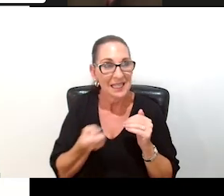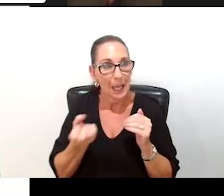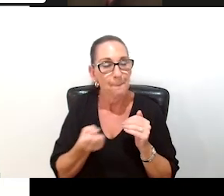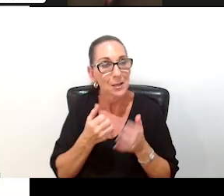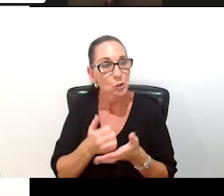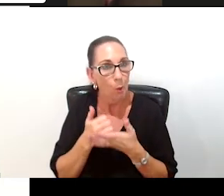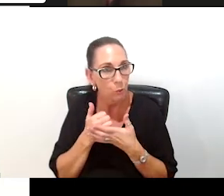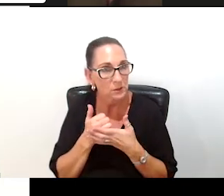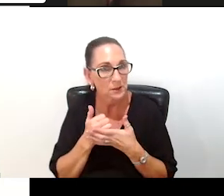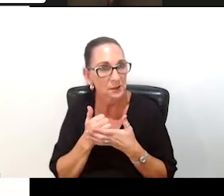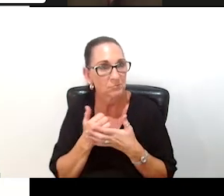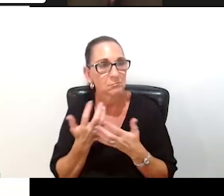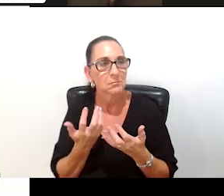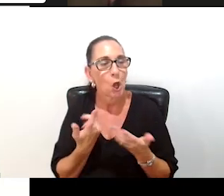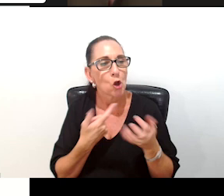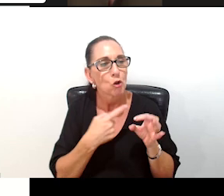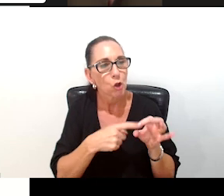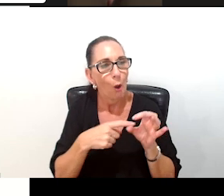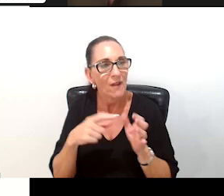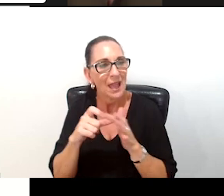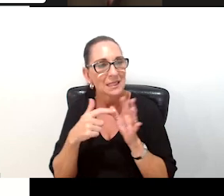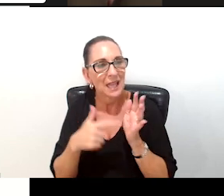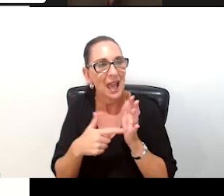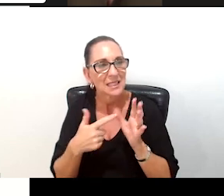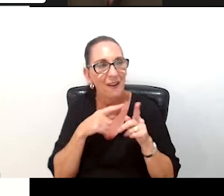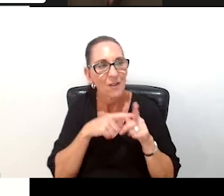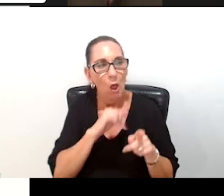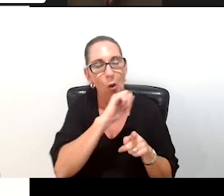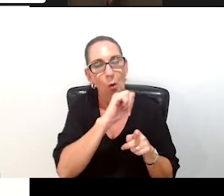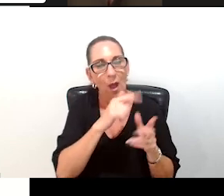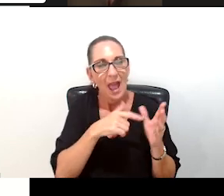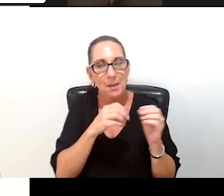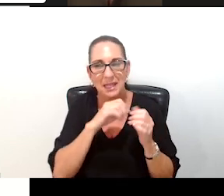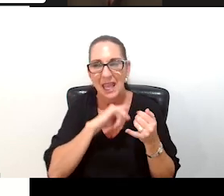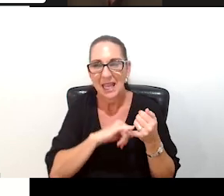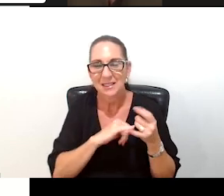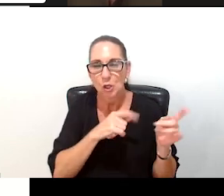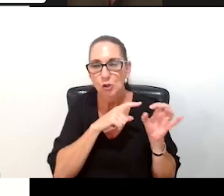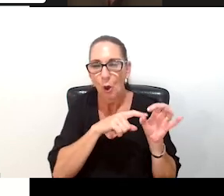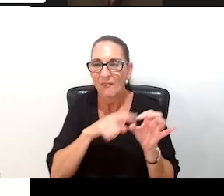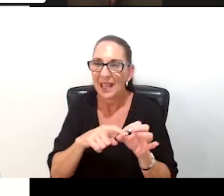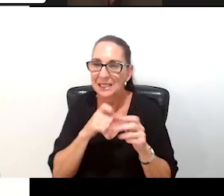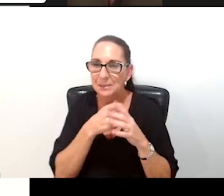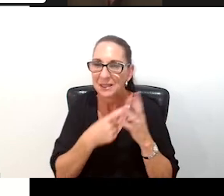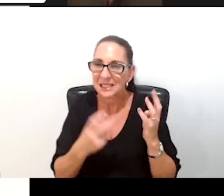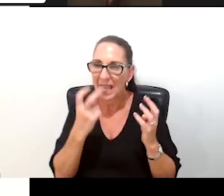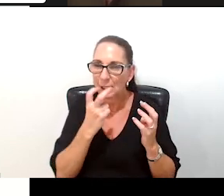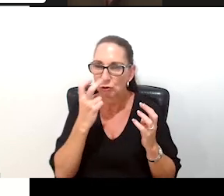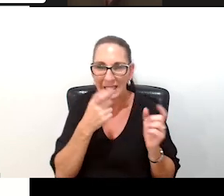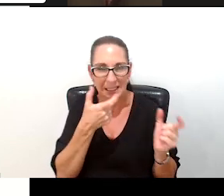support, survey data from the ABS Survey of Disability, Ageing and Carers, where people